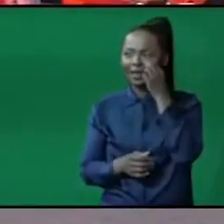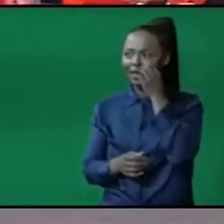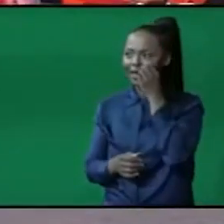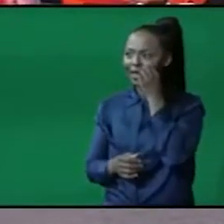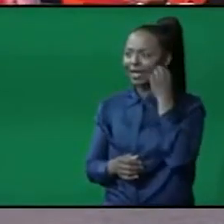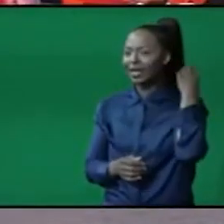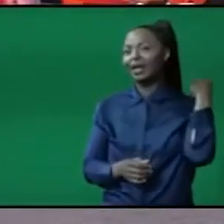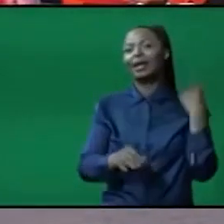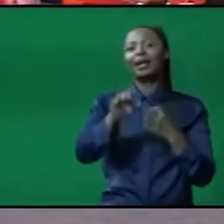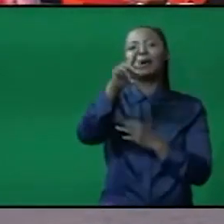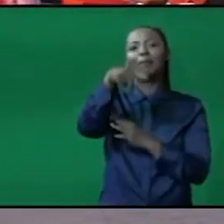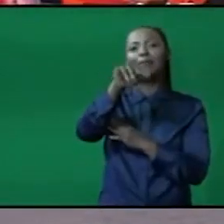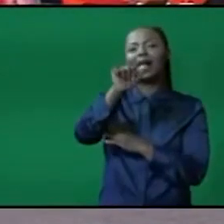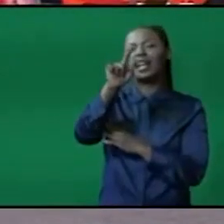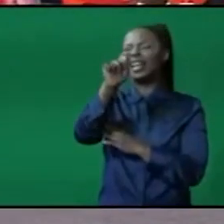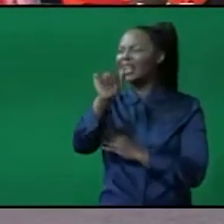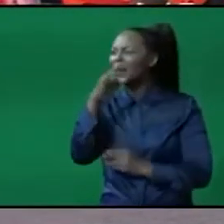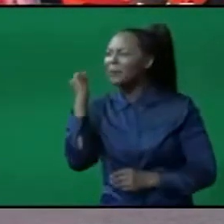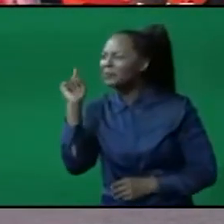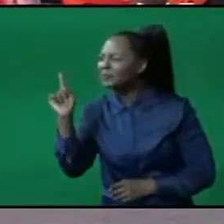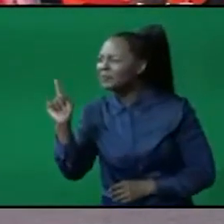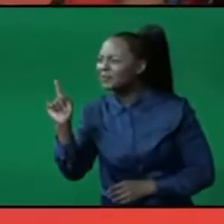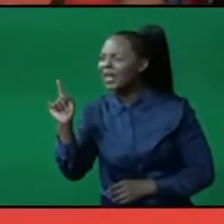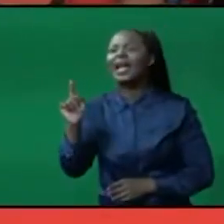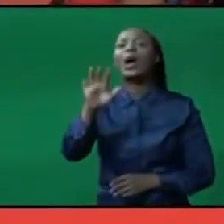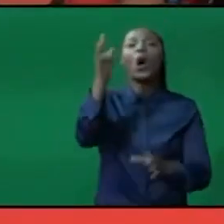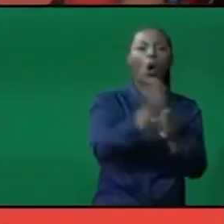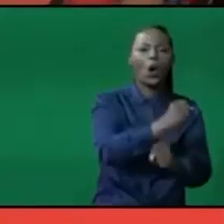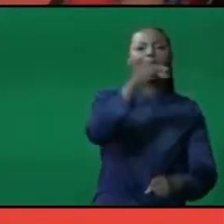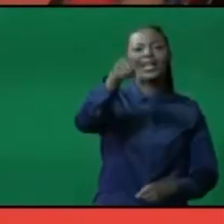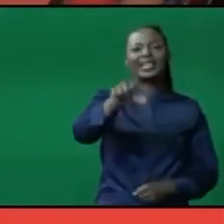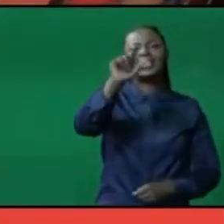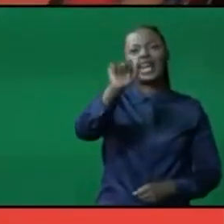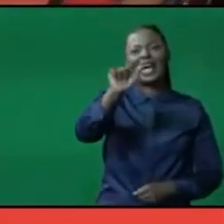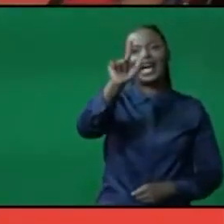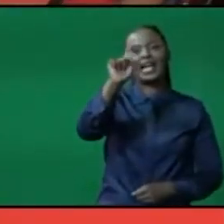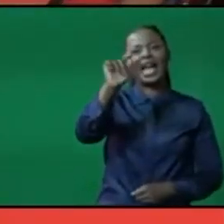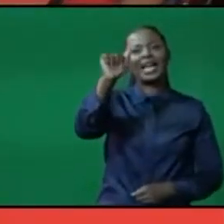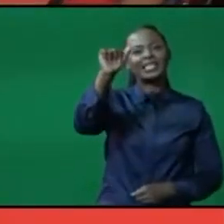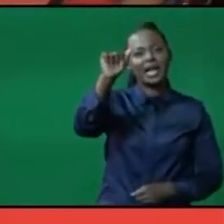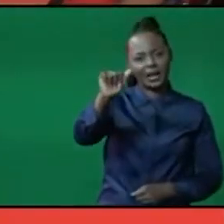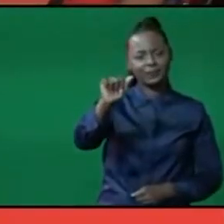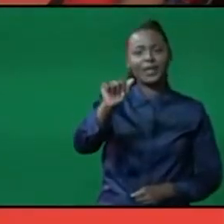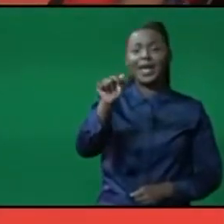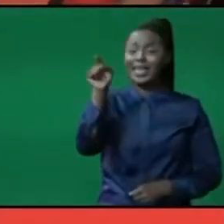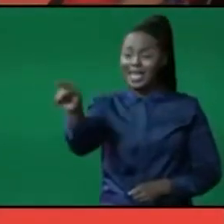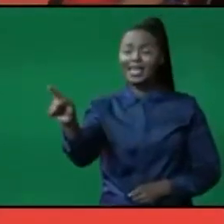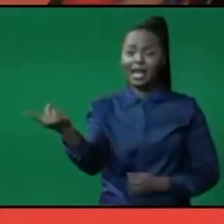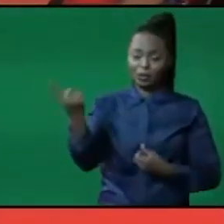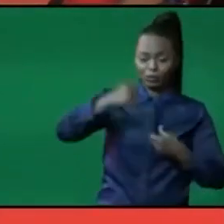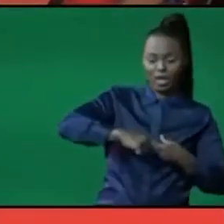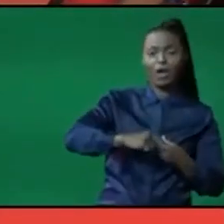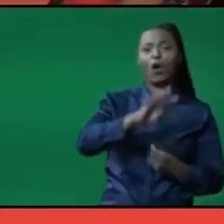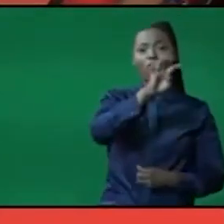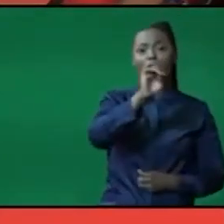Galata. Yeah? Yeah, Galata. Galata came to 405 and behaved like